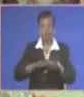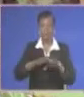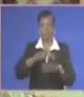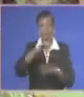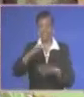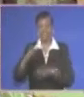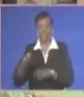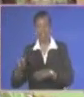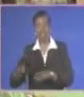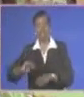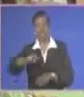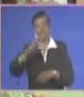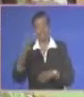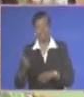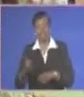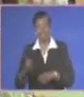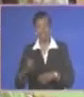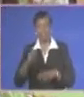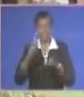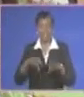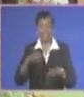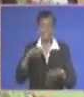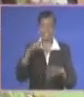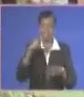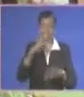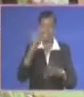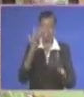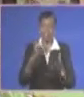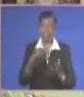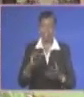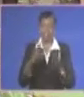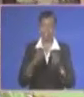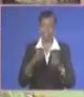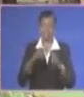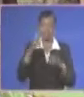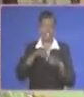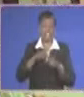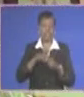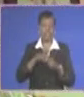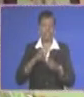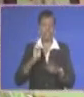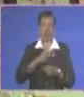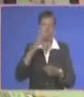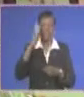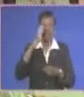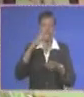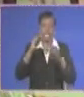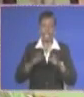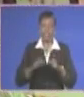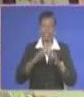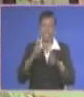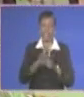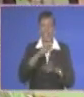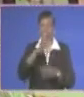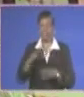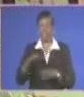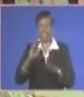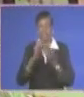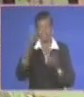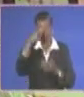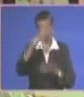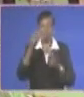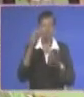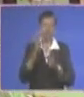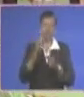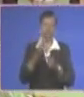another entity came on board and said they wanted to participate also. And that's when we were able to get the spelling books for grade 4.